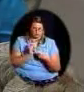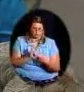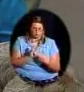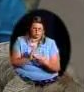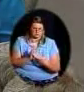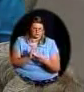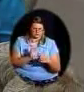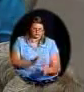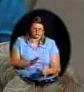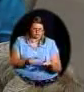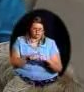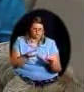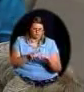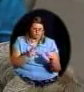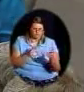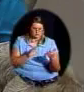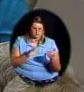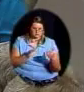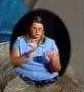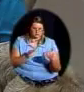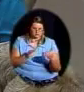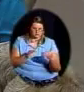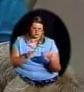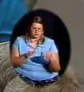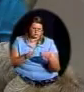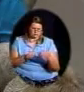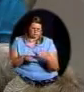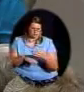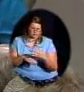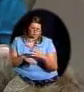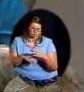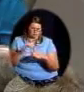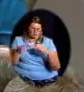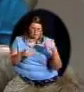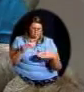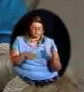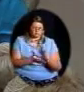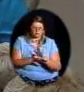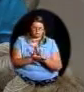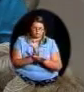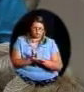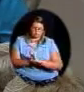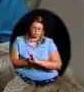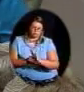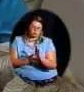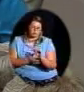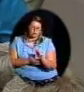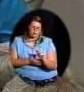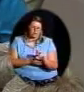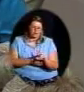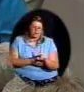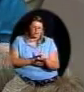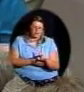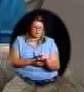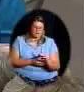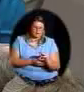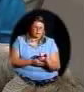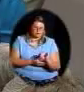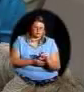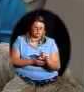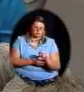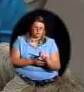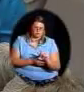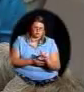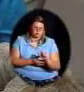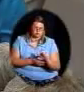from the different levels of the schools, administration, parents, and probably some kids. So we think we're way ahead